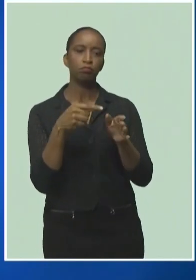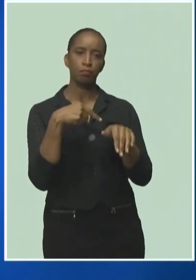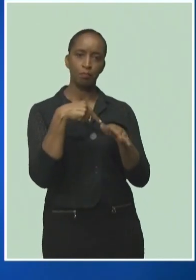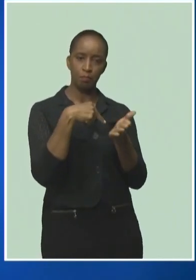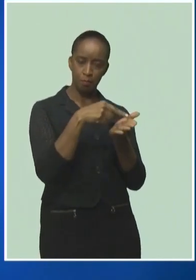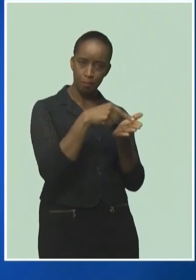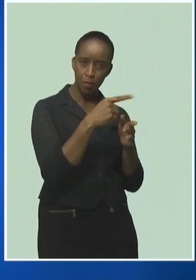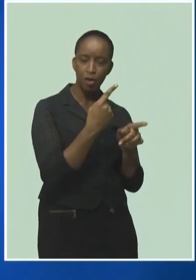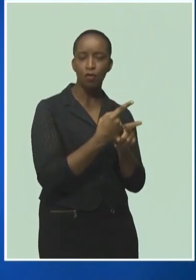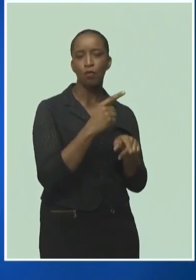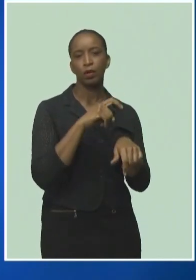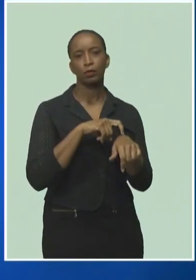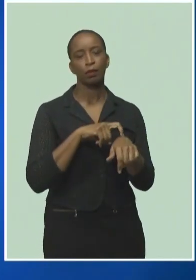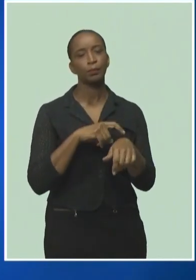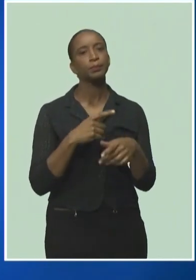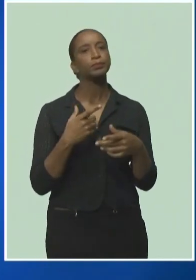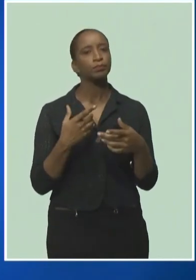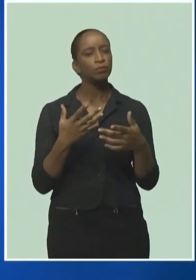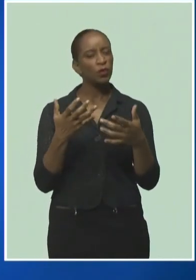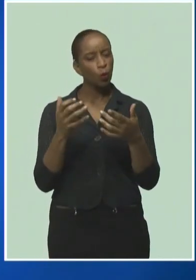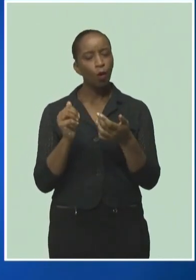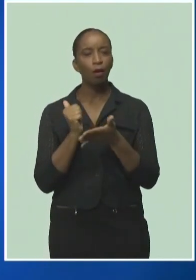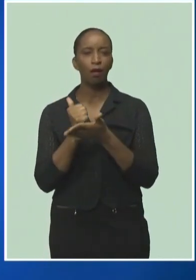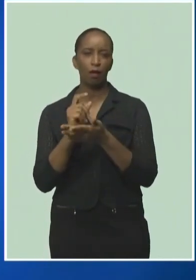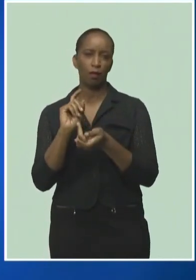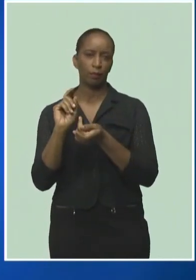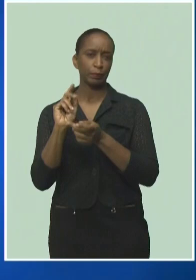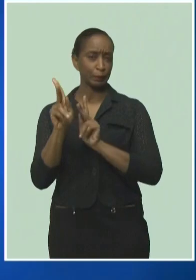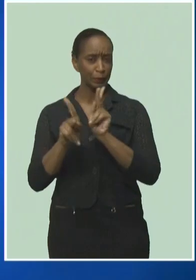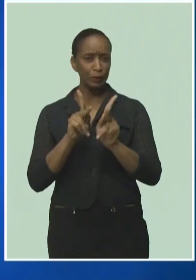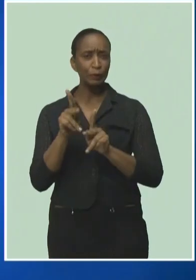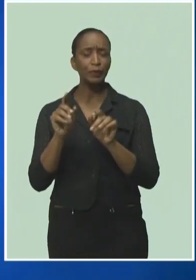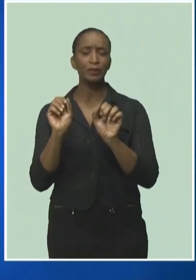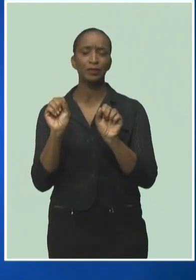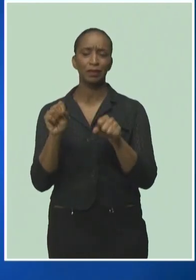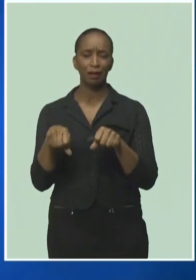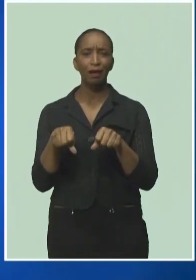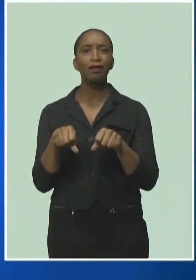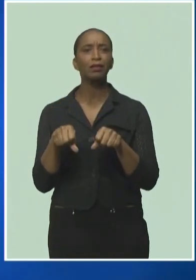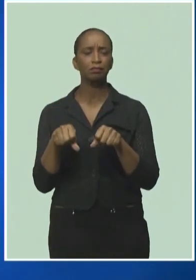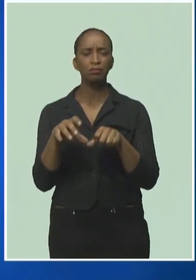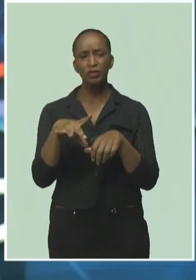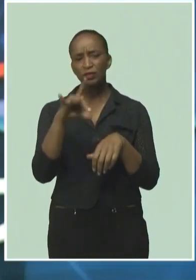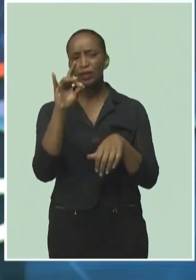longer that people stay on the street, the harder it is for us and the harder it is to get them back into society.